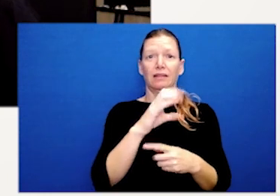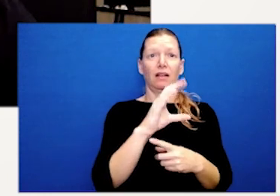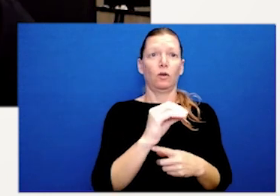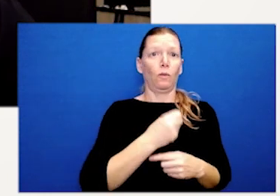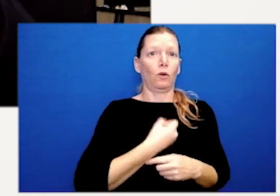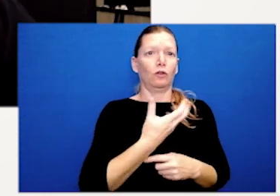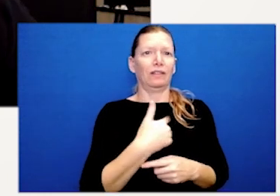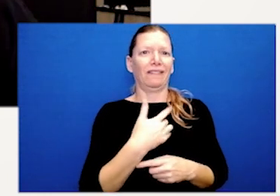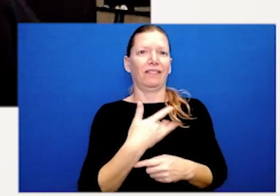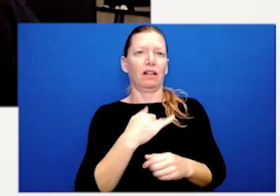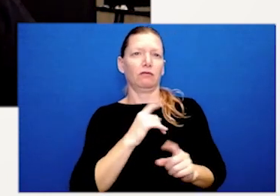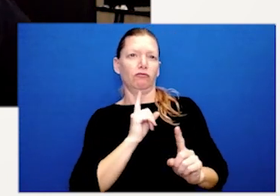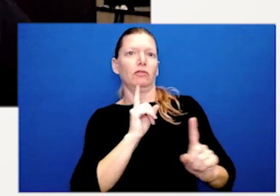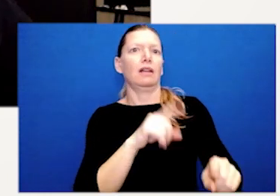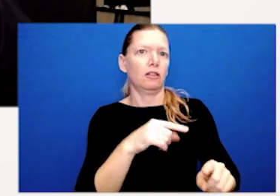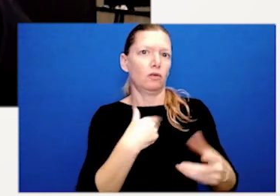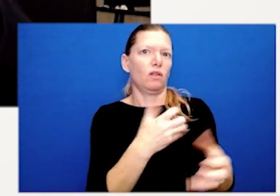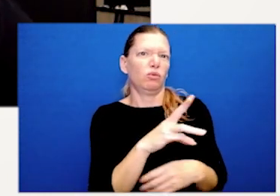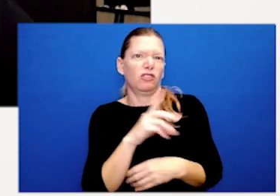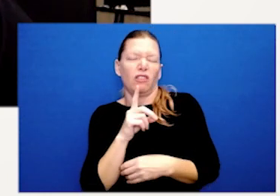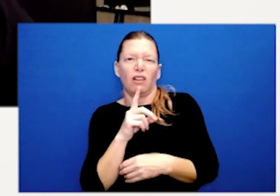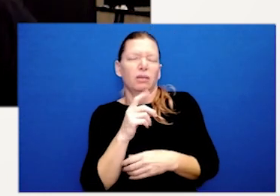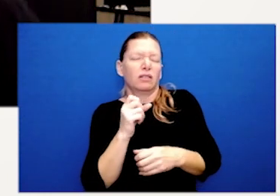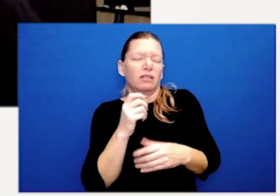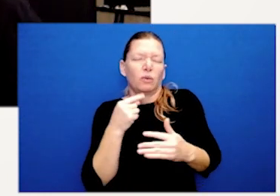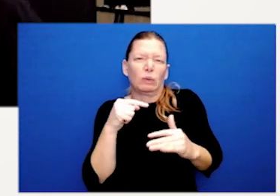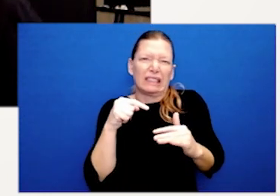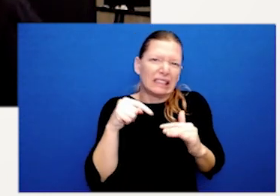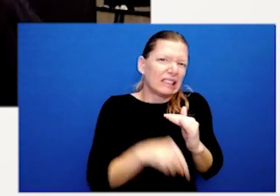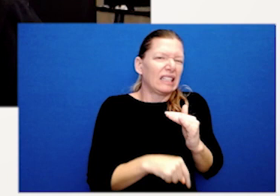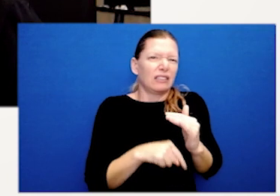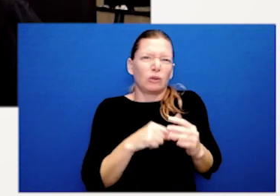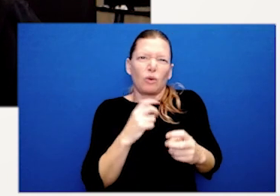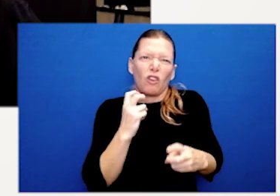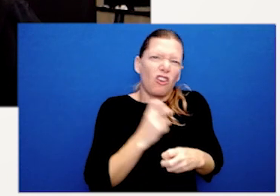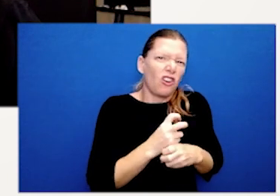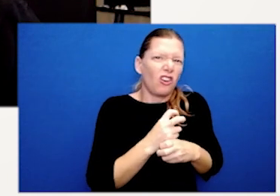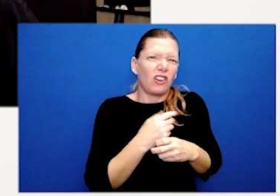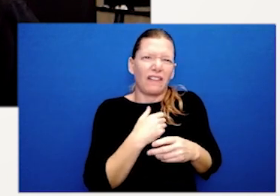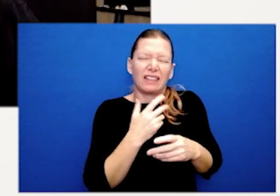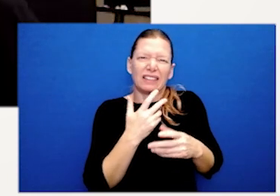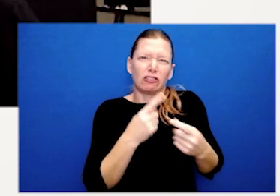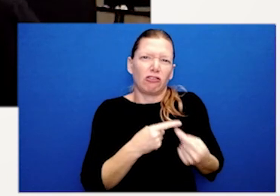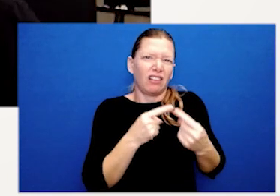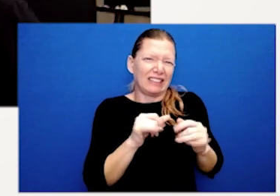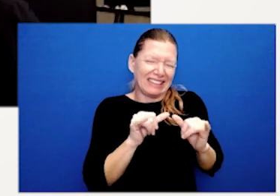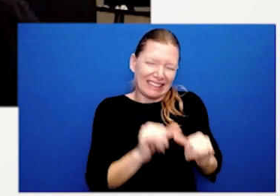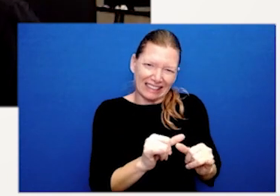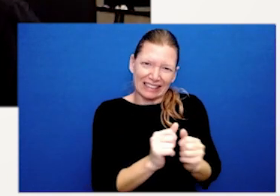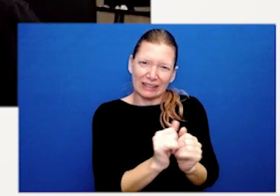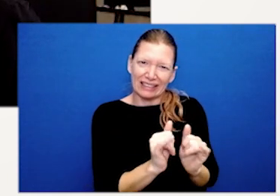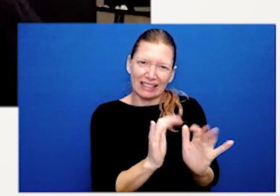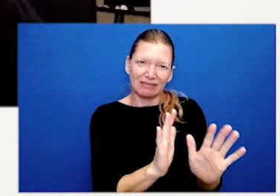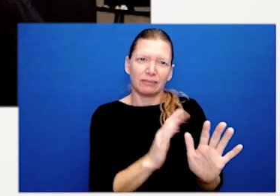poetry, I feel like I feel reactionary, like I want to withdraw because it's so intense and so hard, and I have a hard time staying